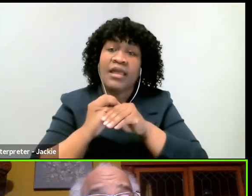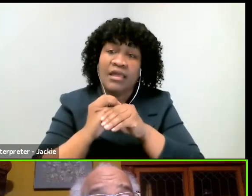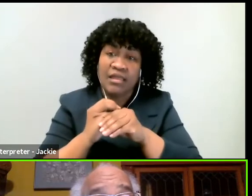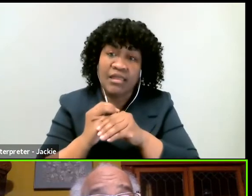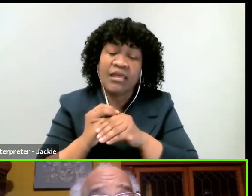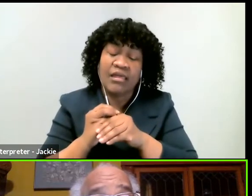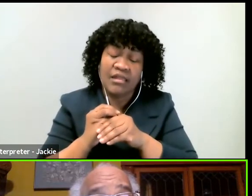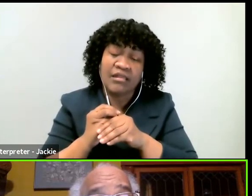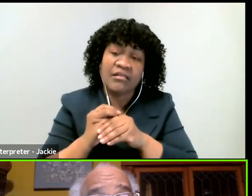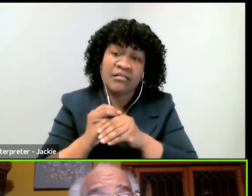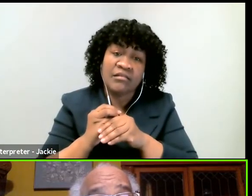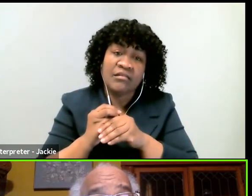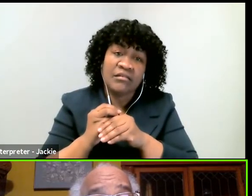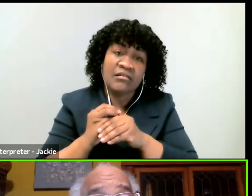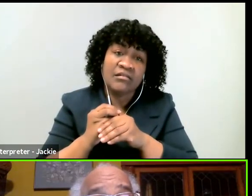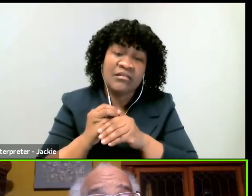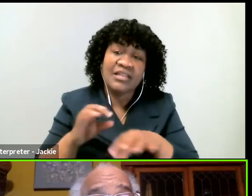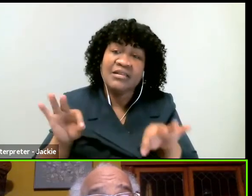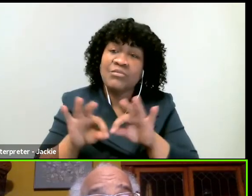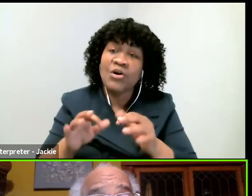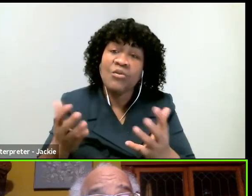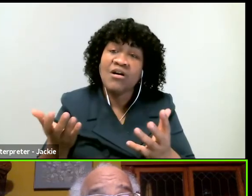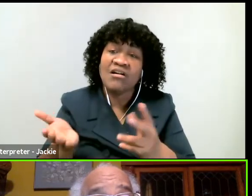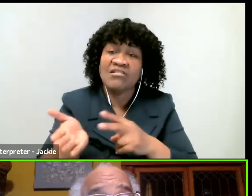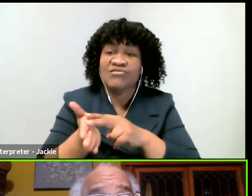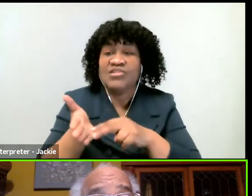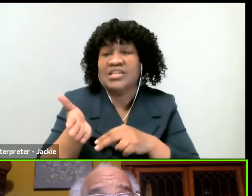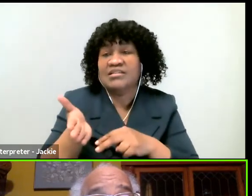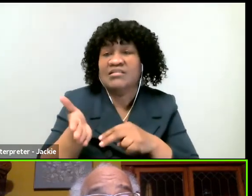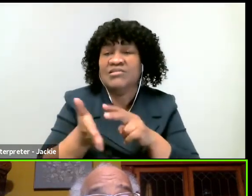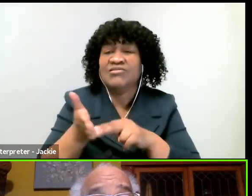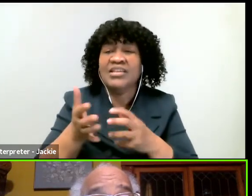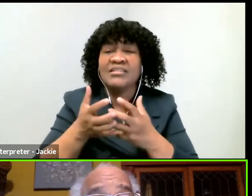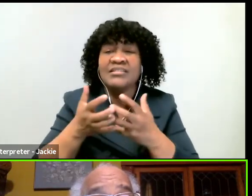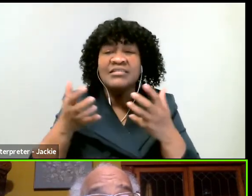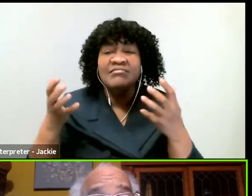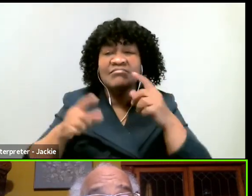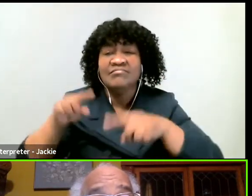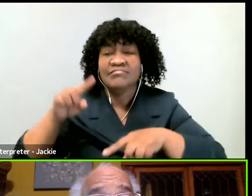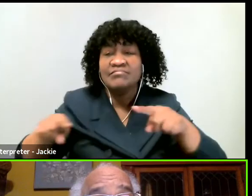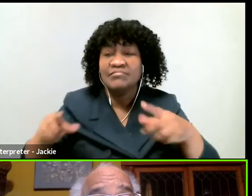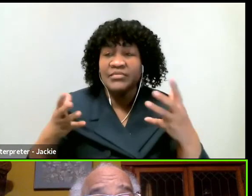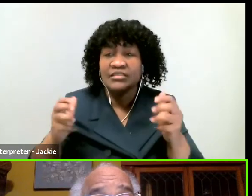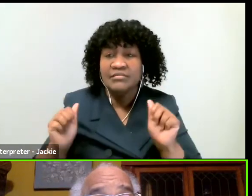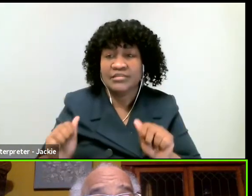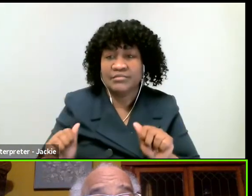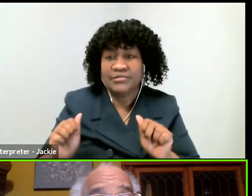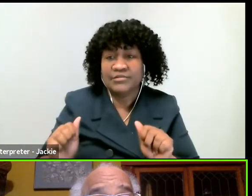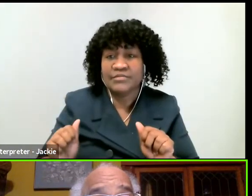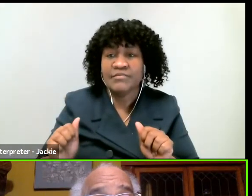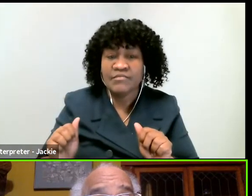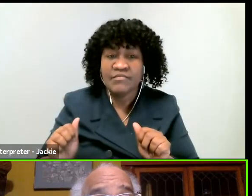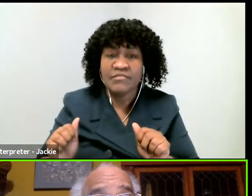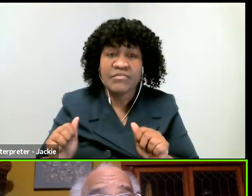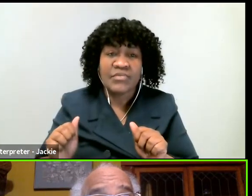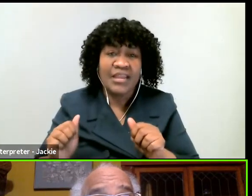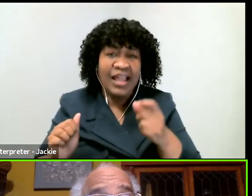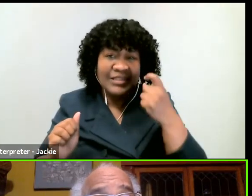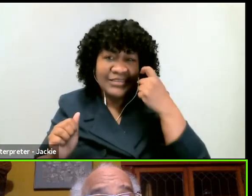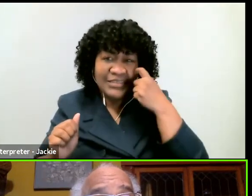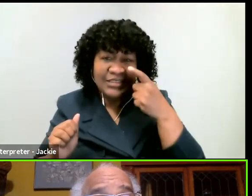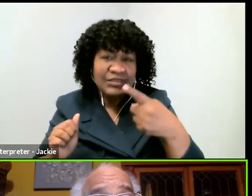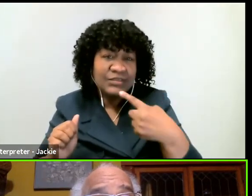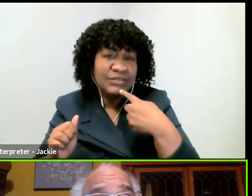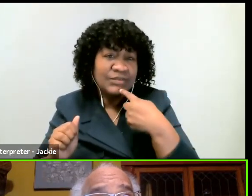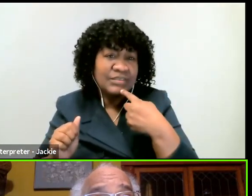I'll say it anyway, and that is to read as widely as possible. And Nate, you mentioned